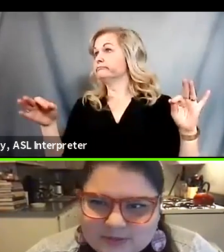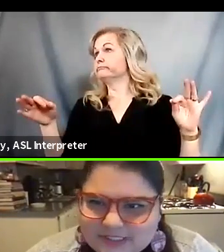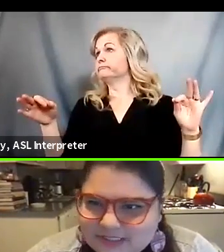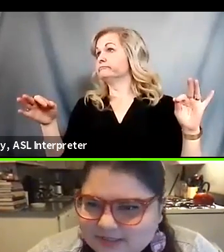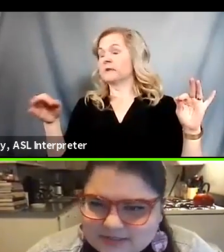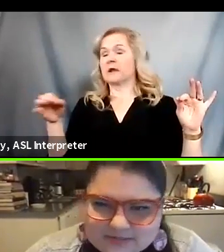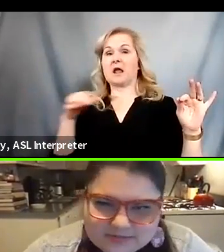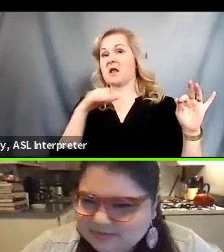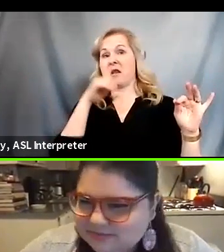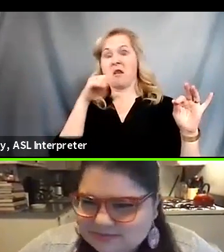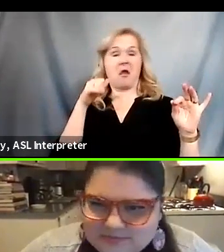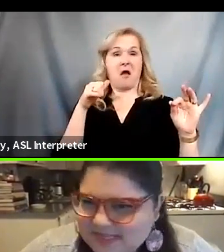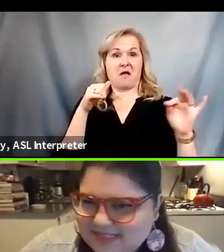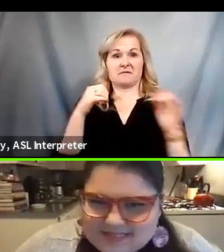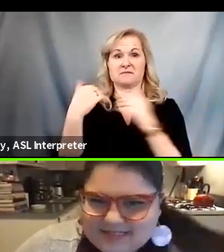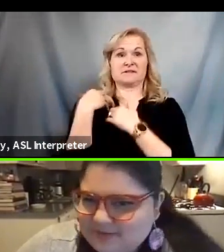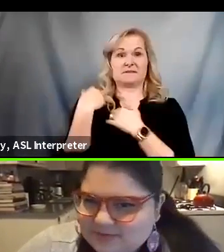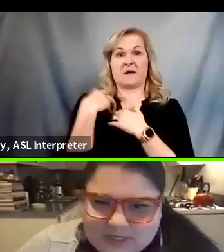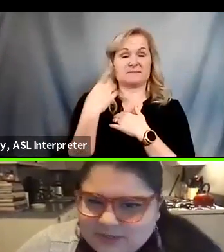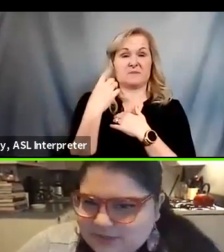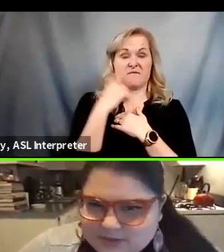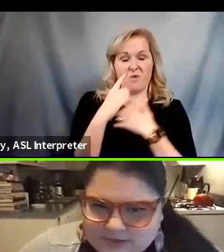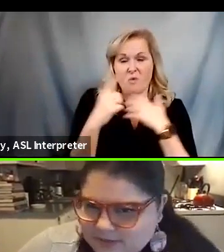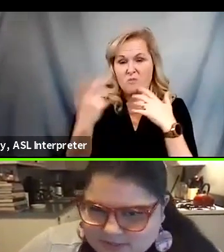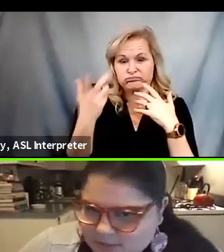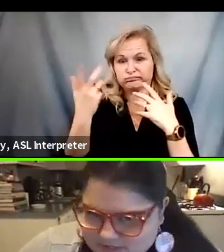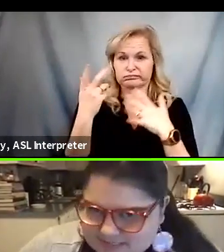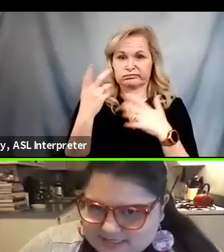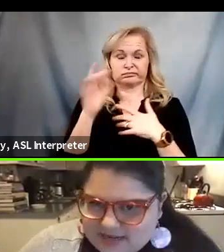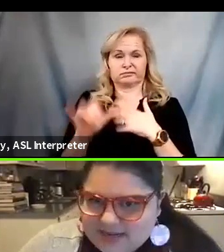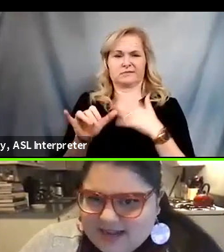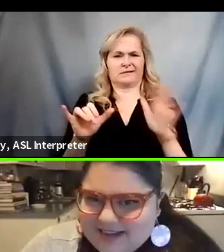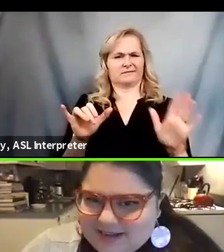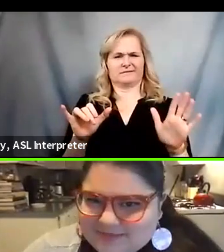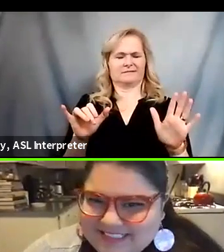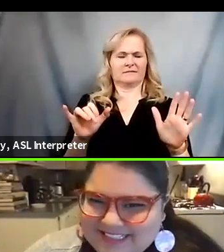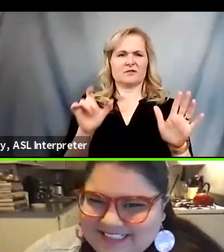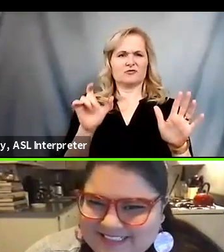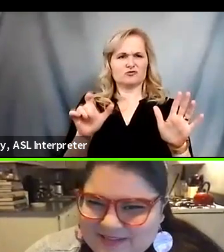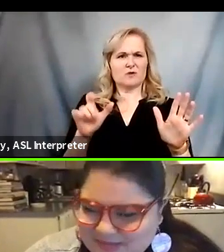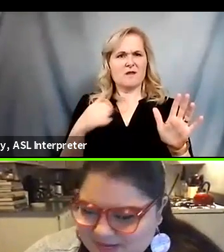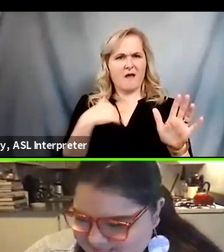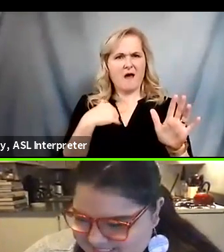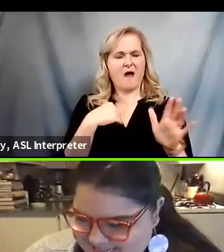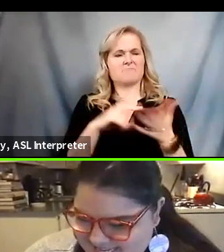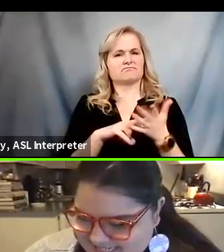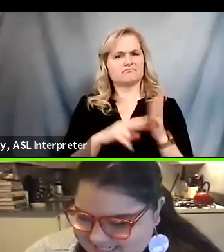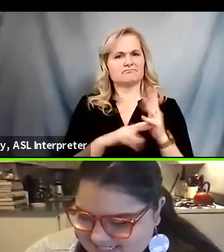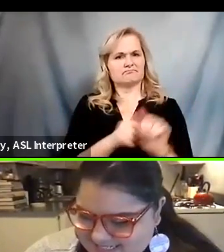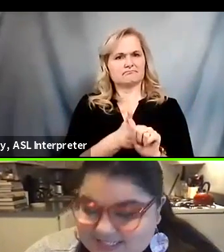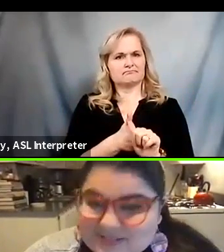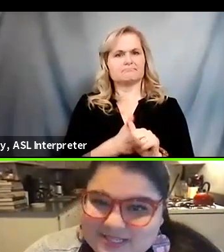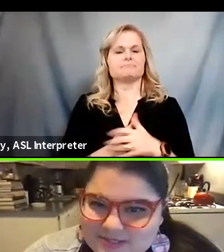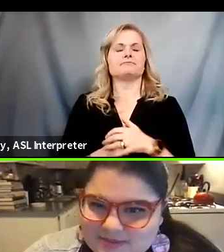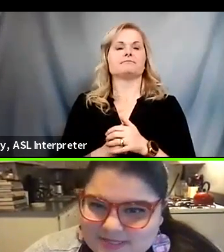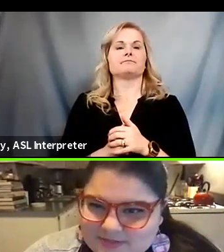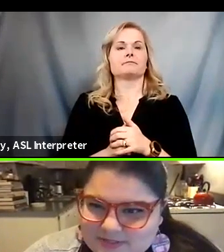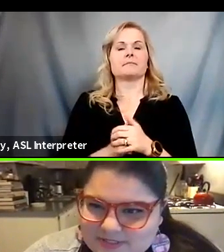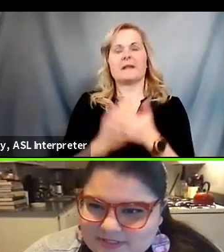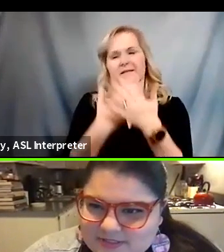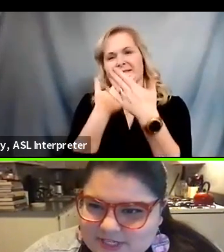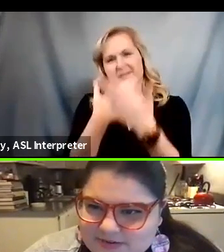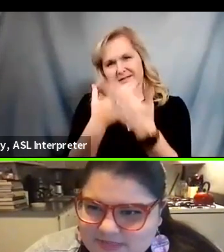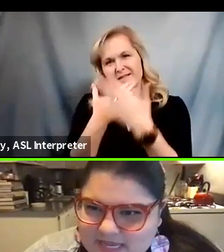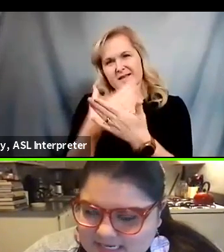unaccounted for pieces of colonial language words, then we call it a day. Yeah, so thank you so much